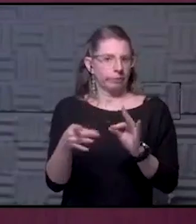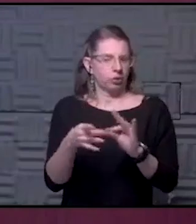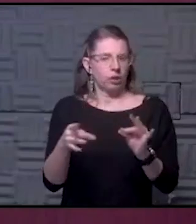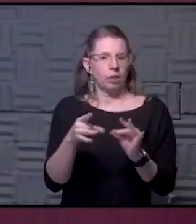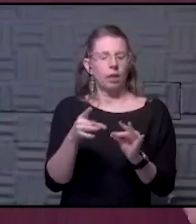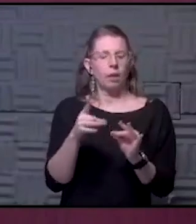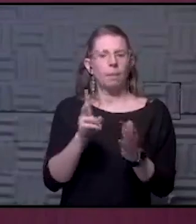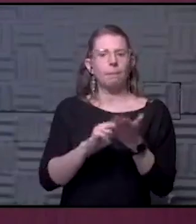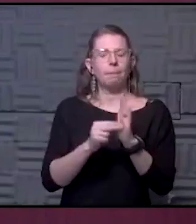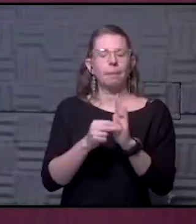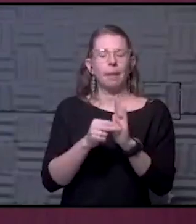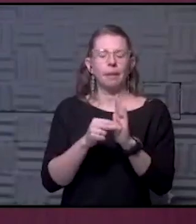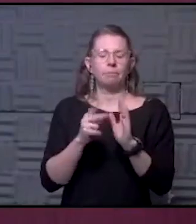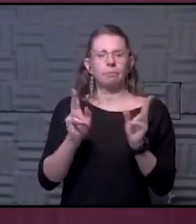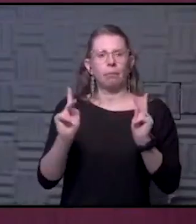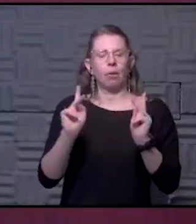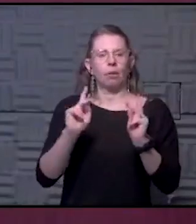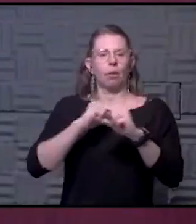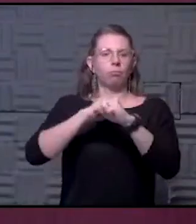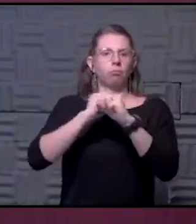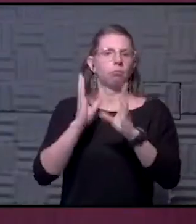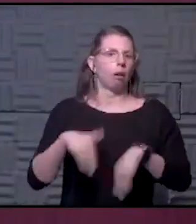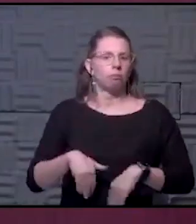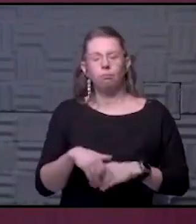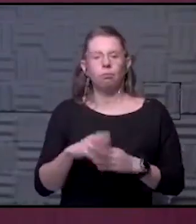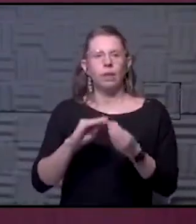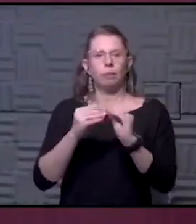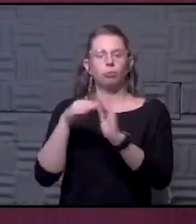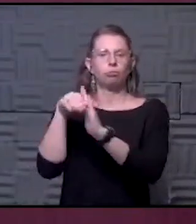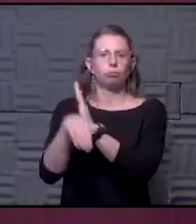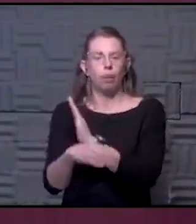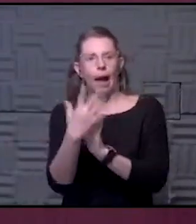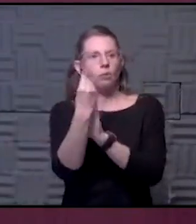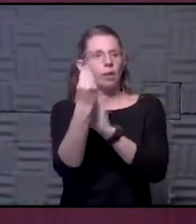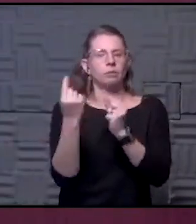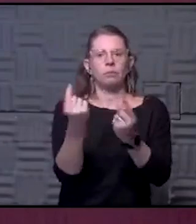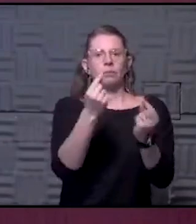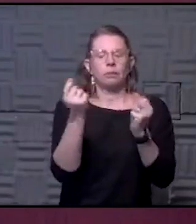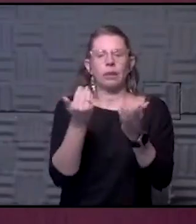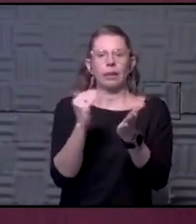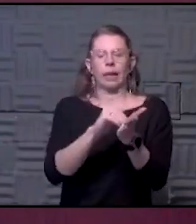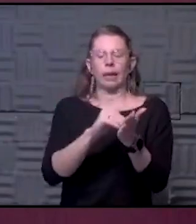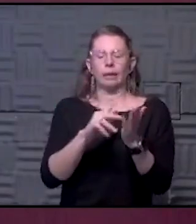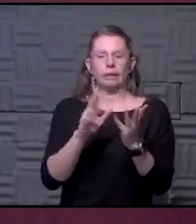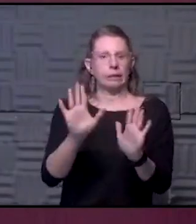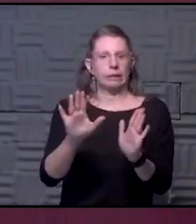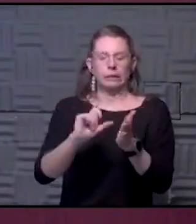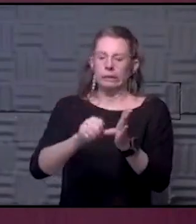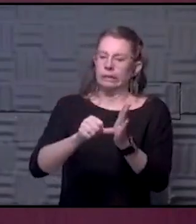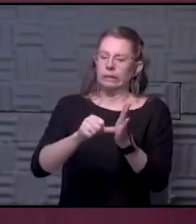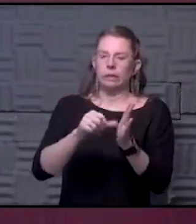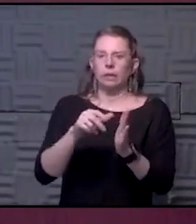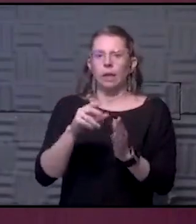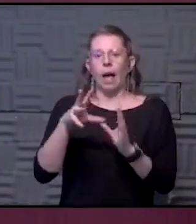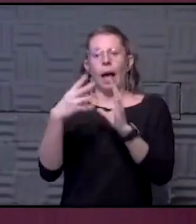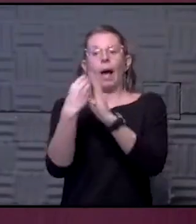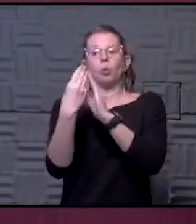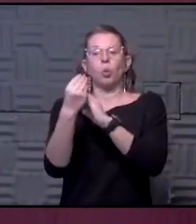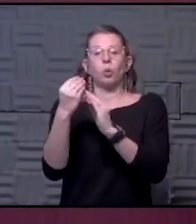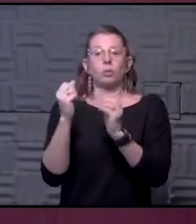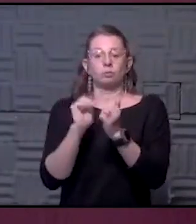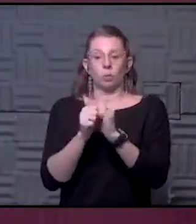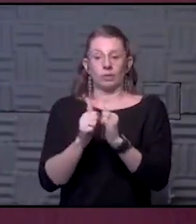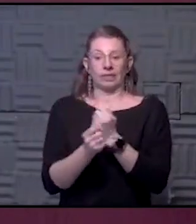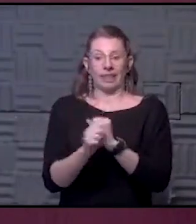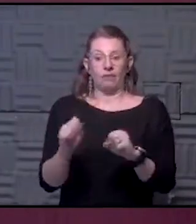go down. When we Yeah. hear numbers going down, they're going to say, well, now we're outdoors again. And that's why I stress outdoor sports are safer than indoor,